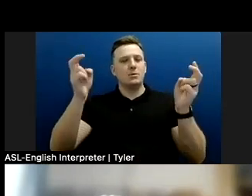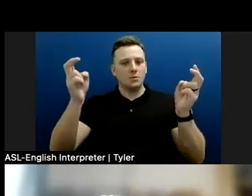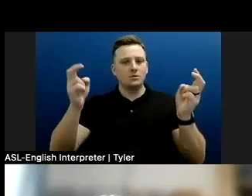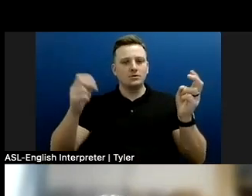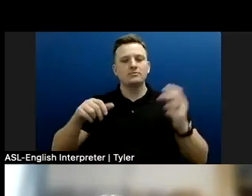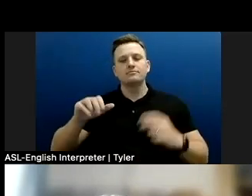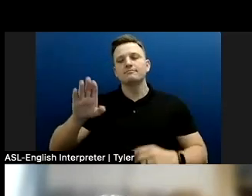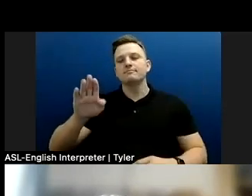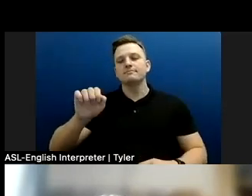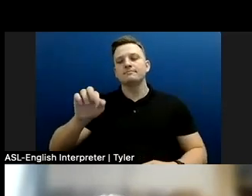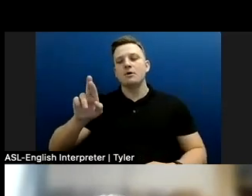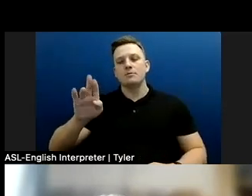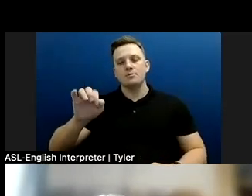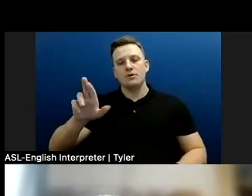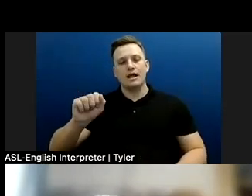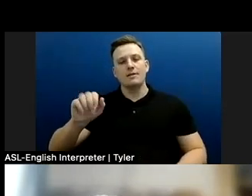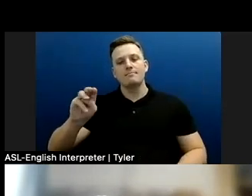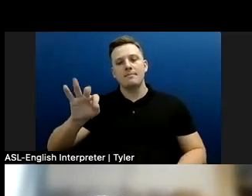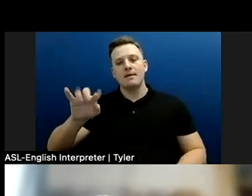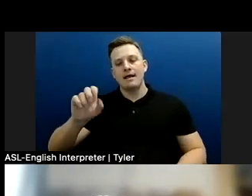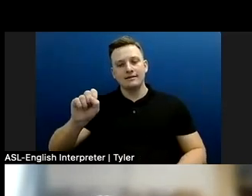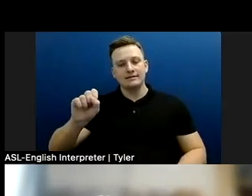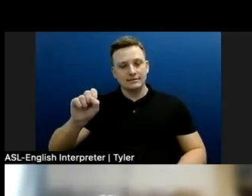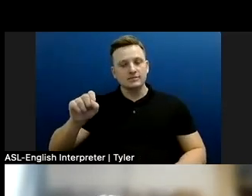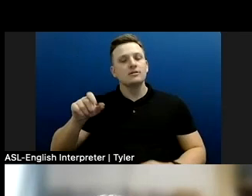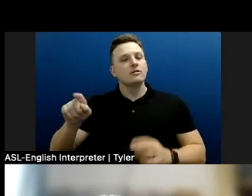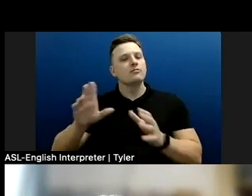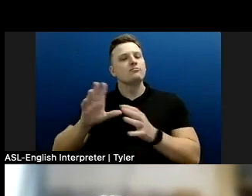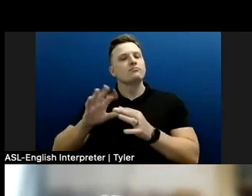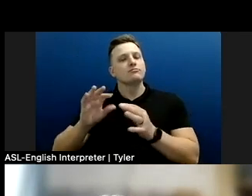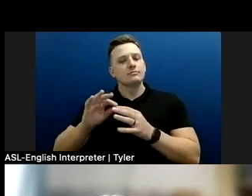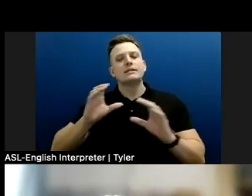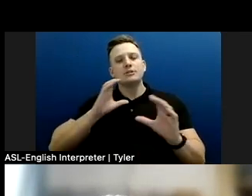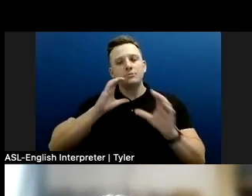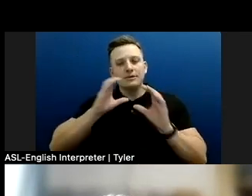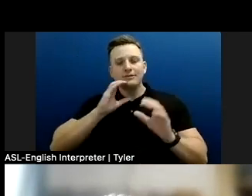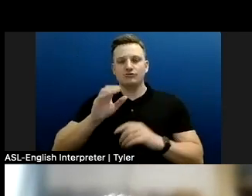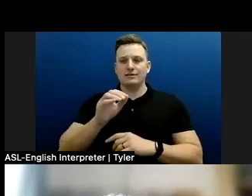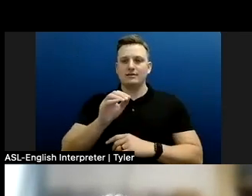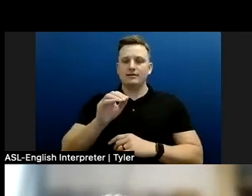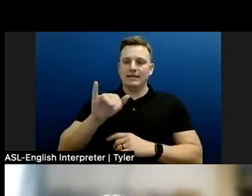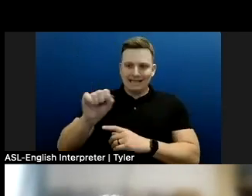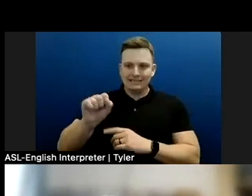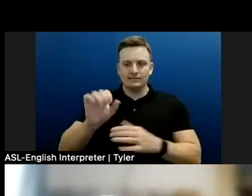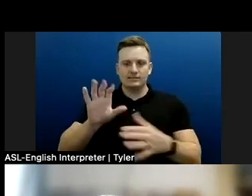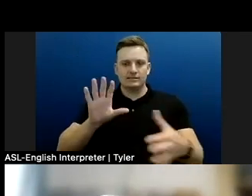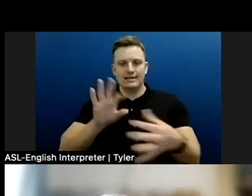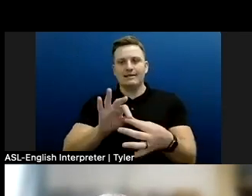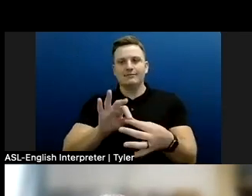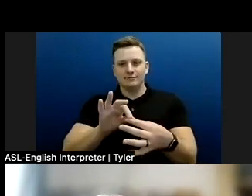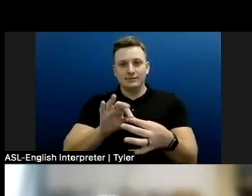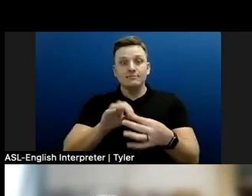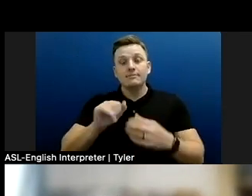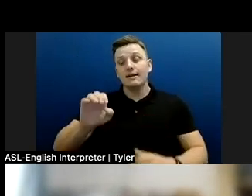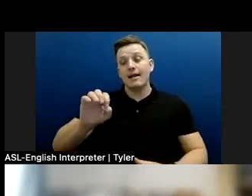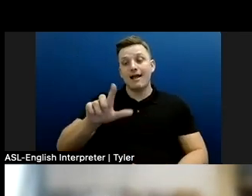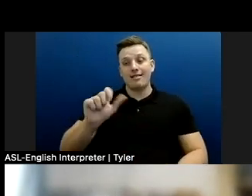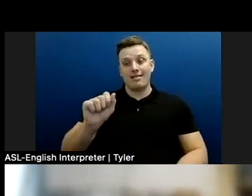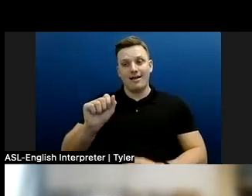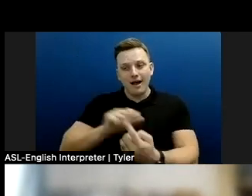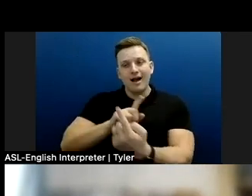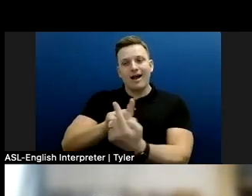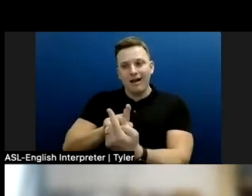Barbara Miles and Mariana Riggio that communication is connection. And that's what Ella Fitzgerald is doing with those